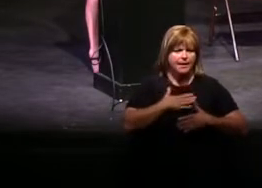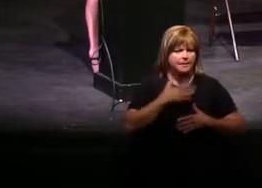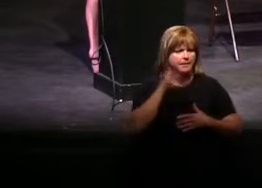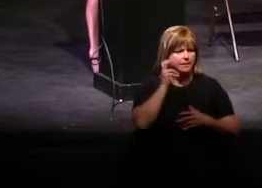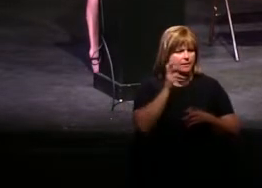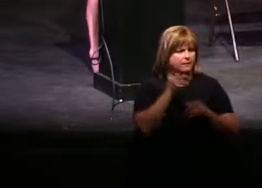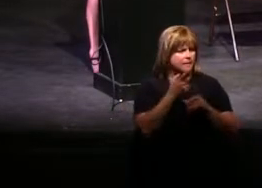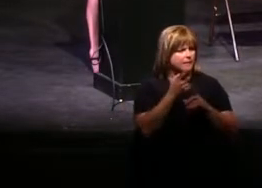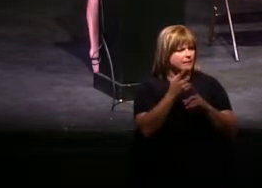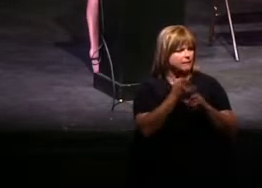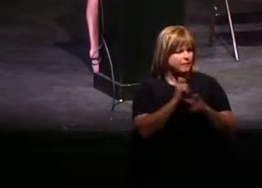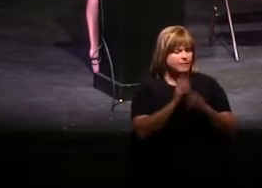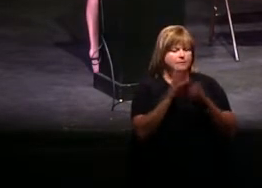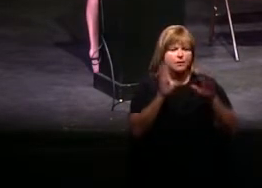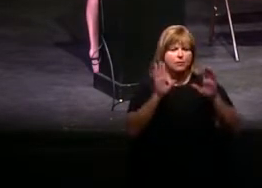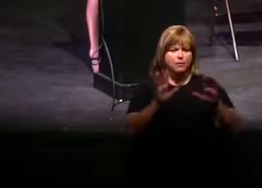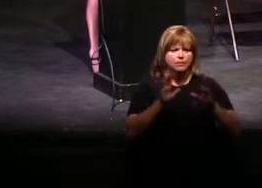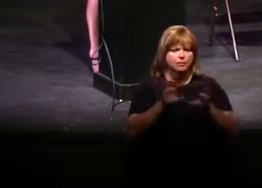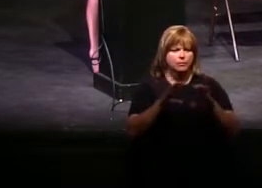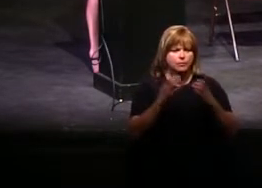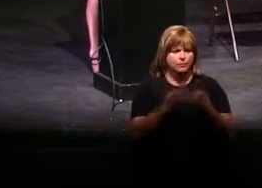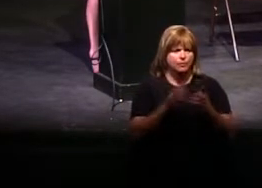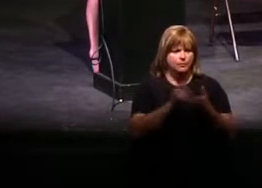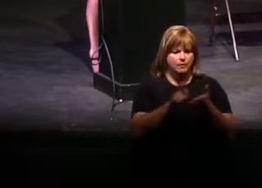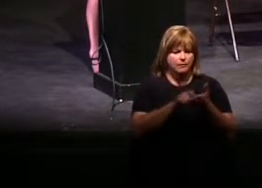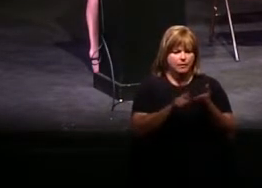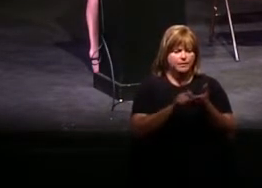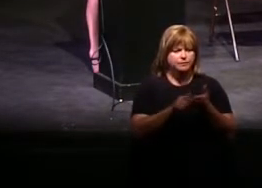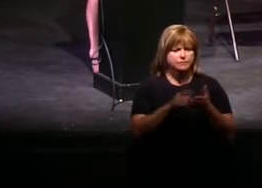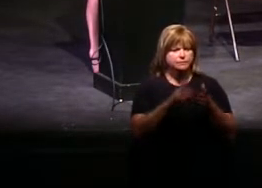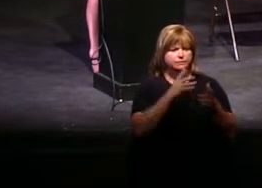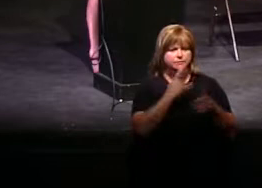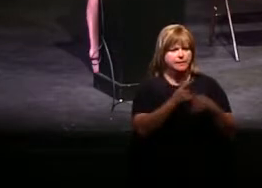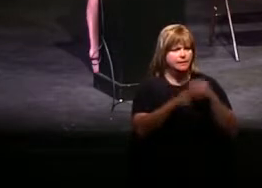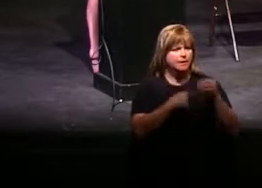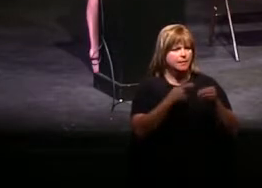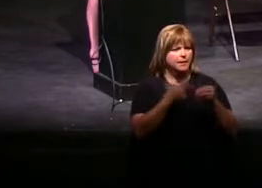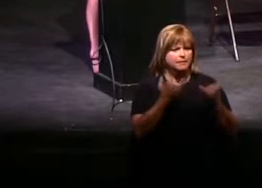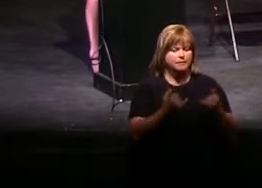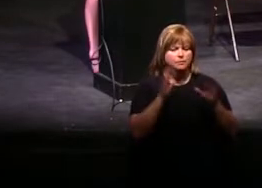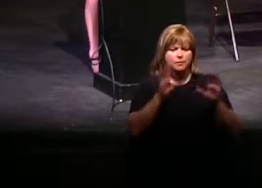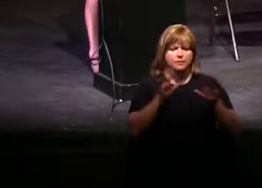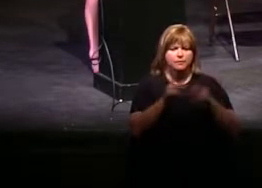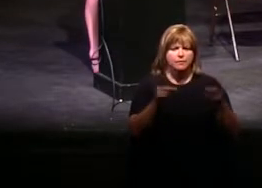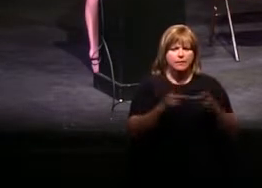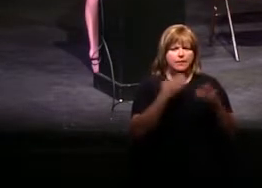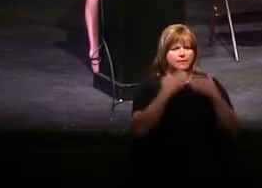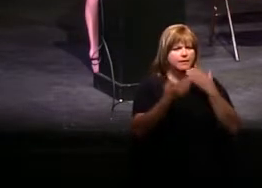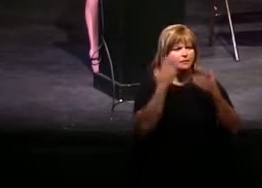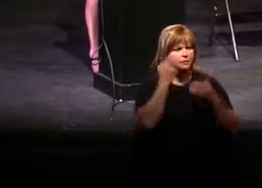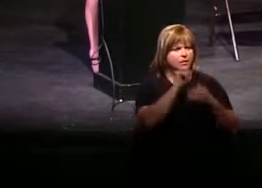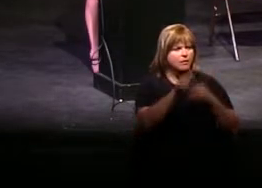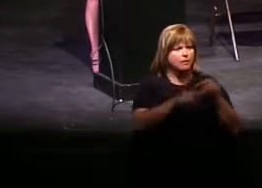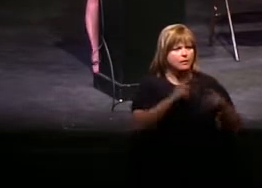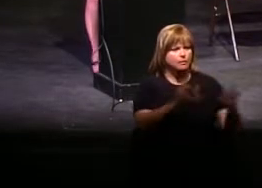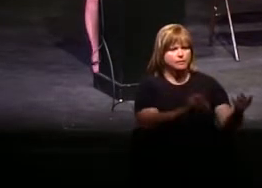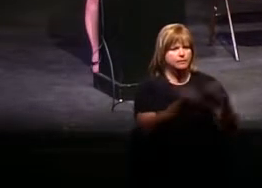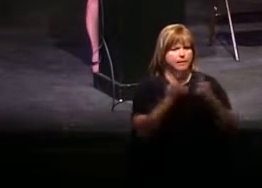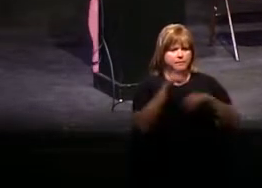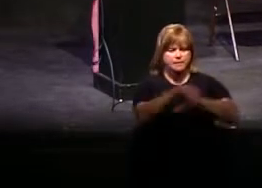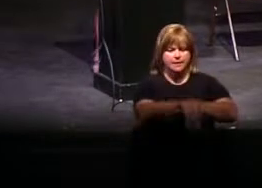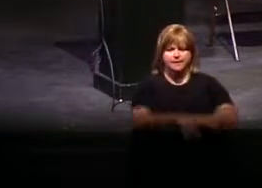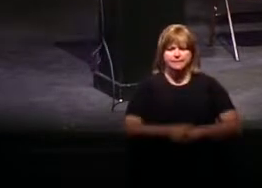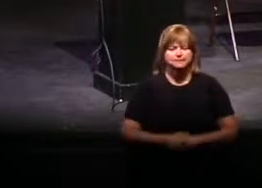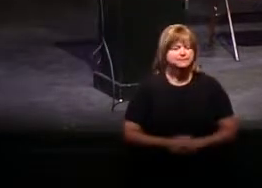fine group of writers who found so many ways to put this extraordinary place into words, and thanks to everybody for coming out to hear them.